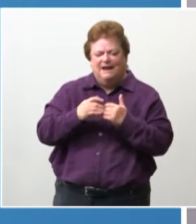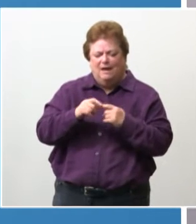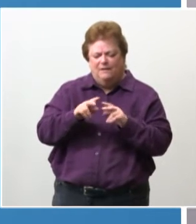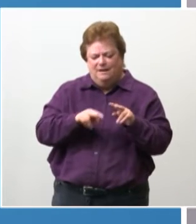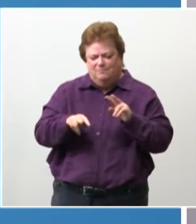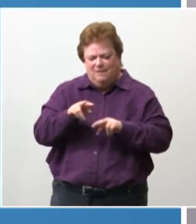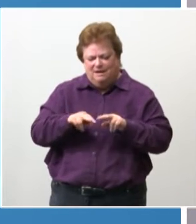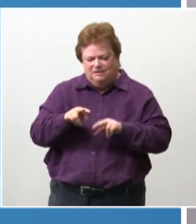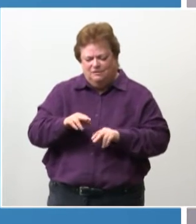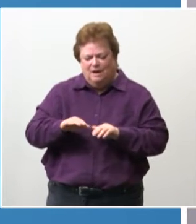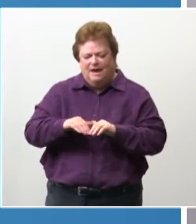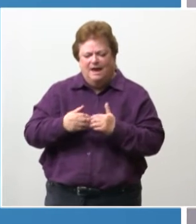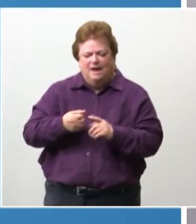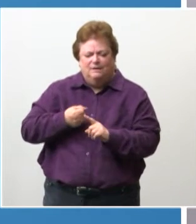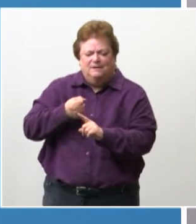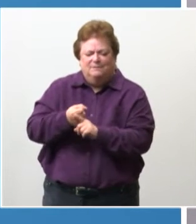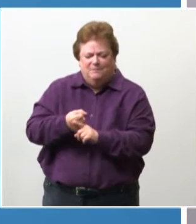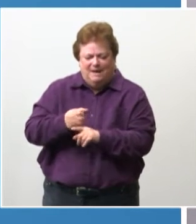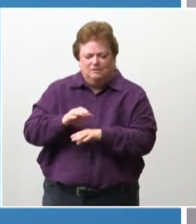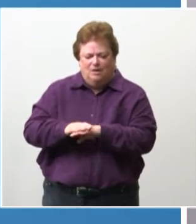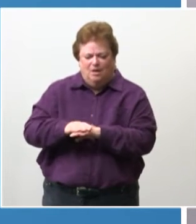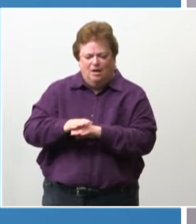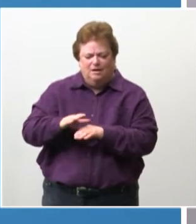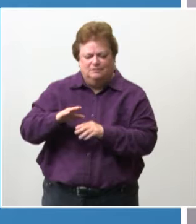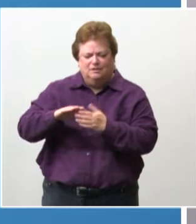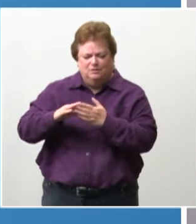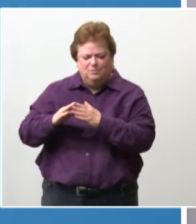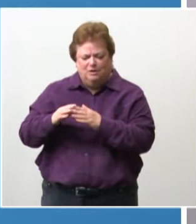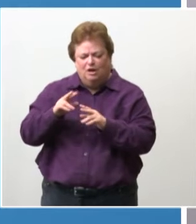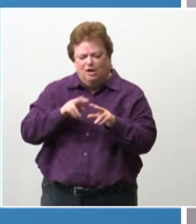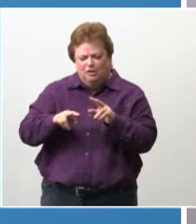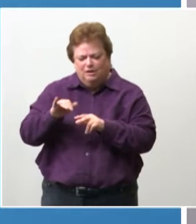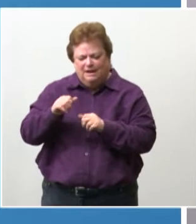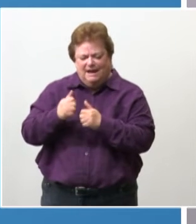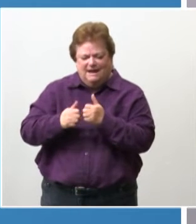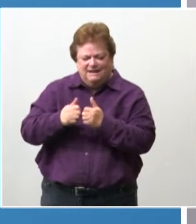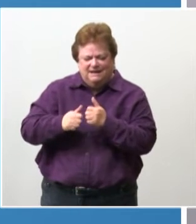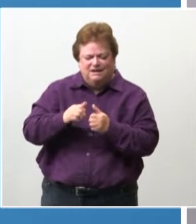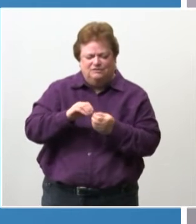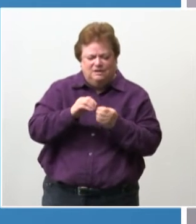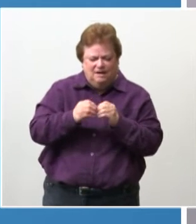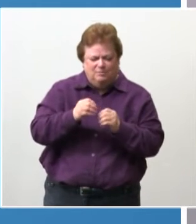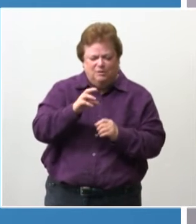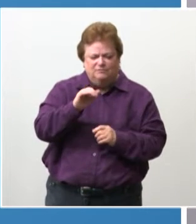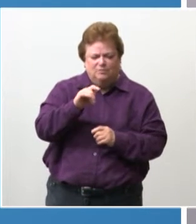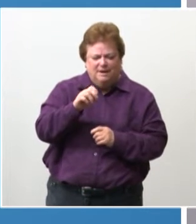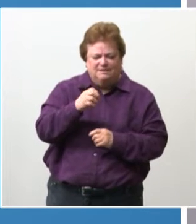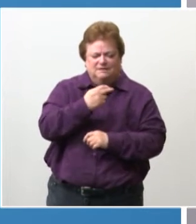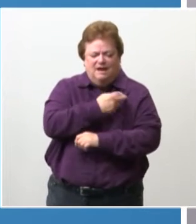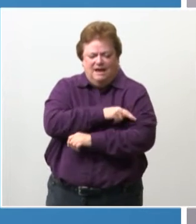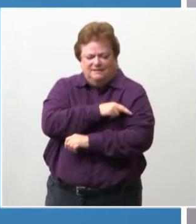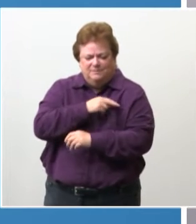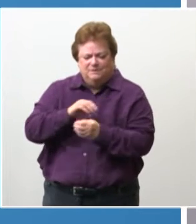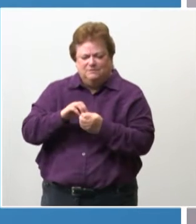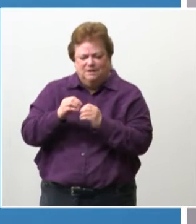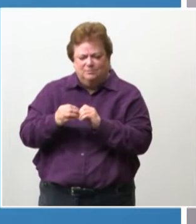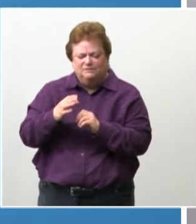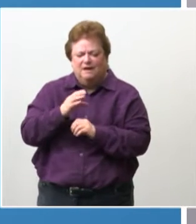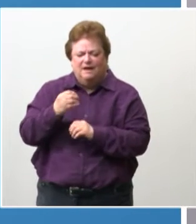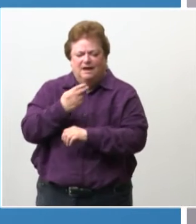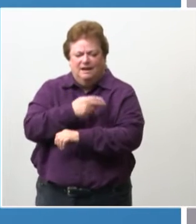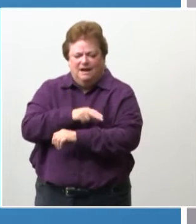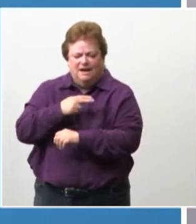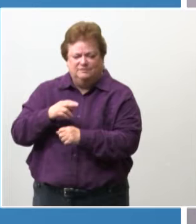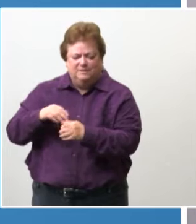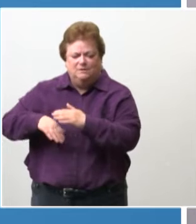impact on U.S. communities by looking at each county's rate of cases, COVID-19 hospitalizations, and